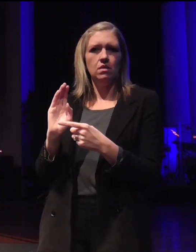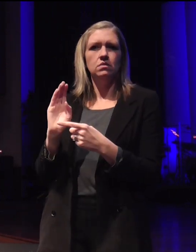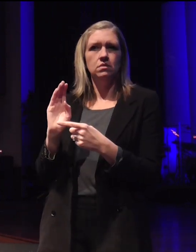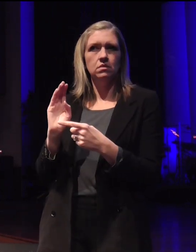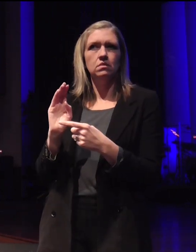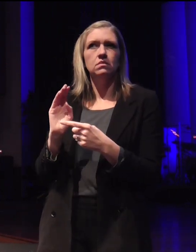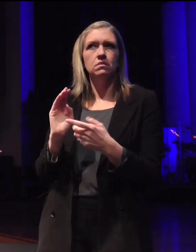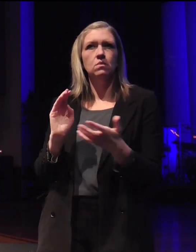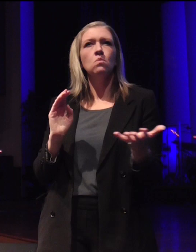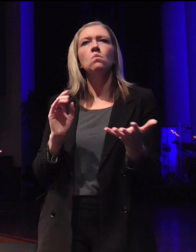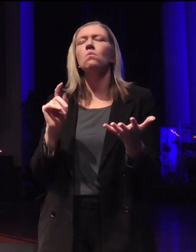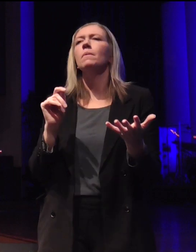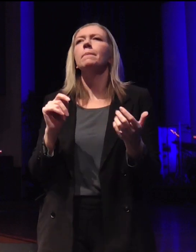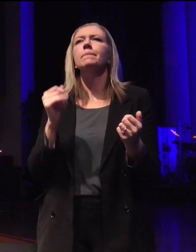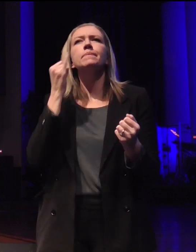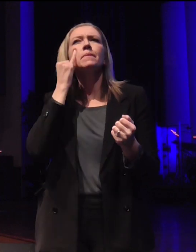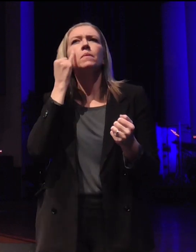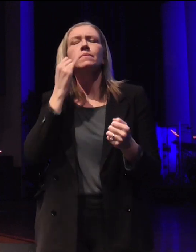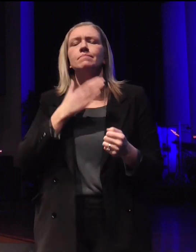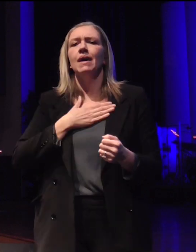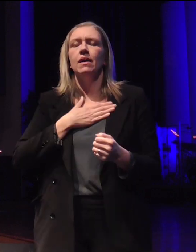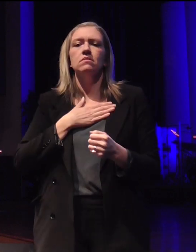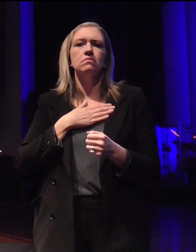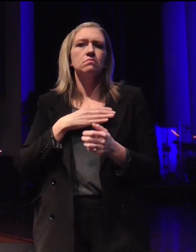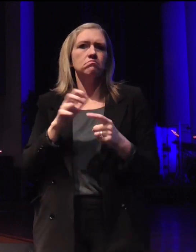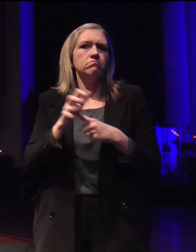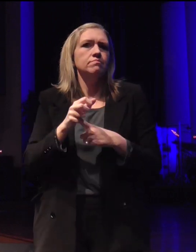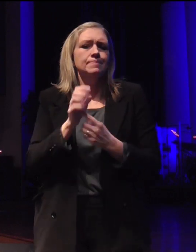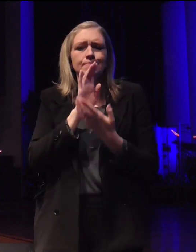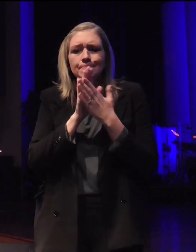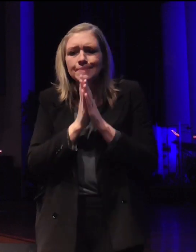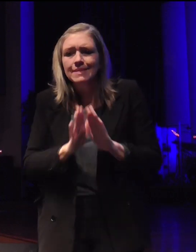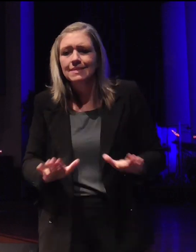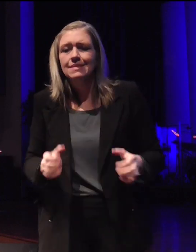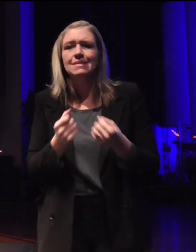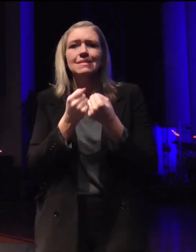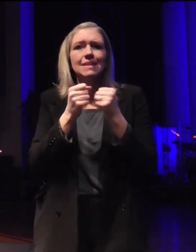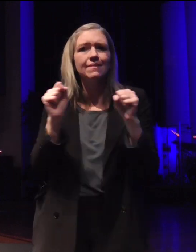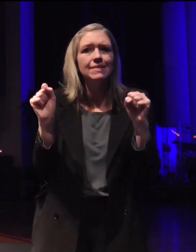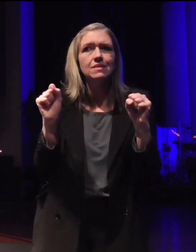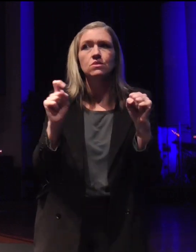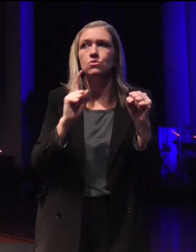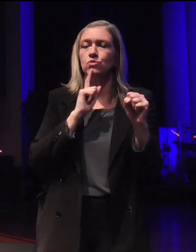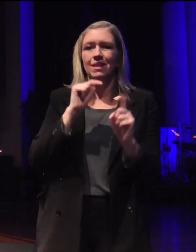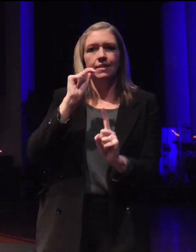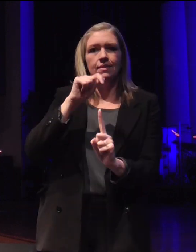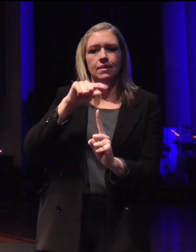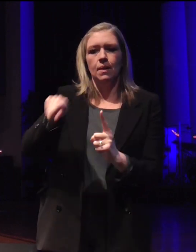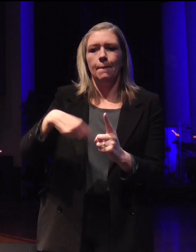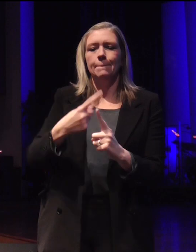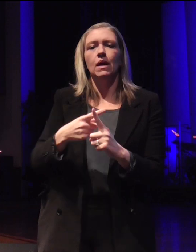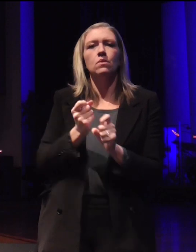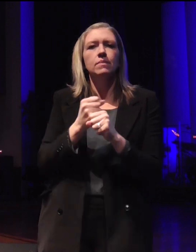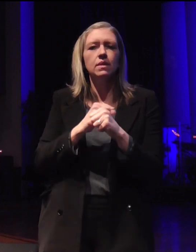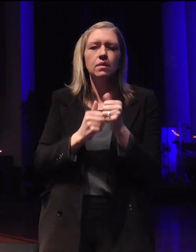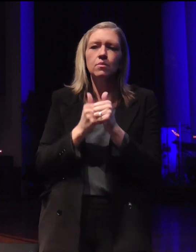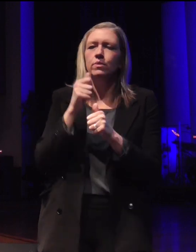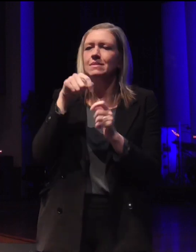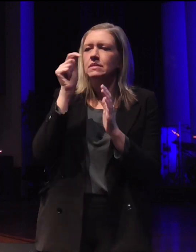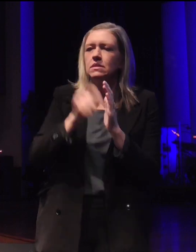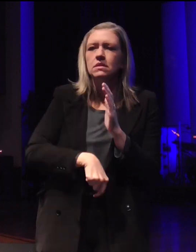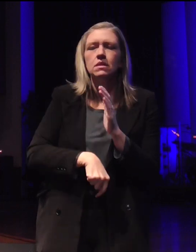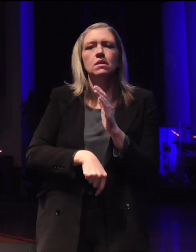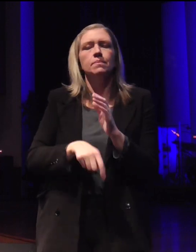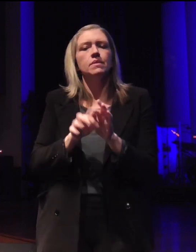my greatest peace and safety are really about forging the deepest, most